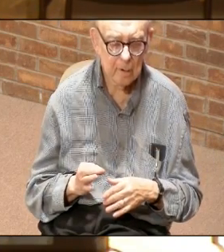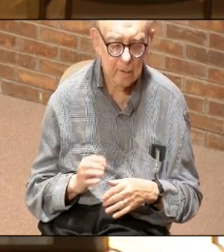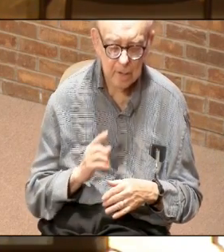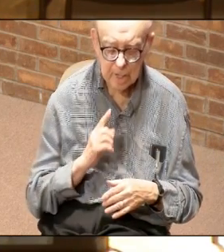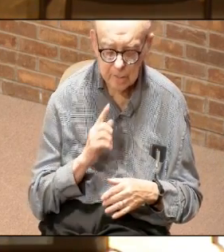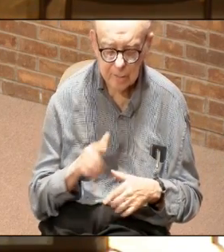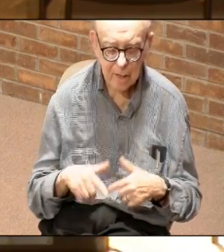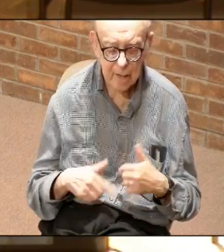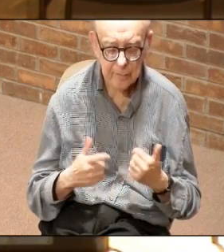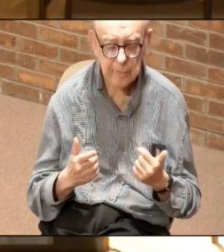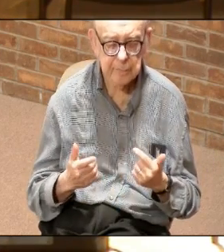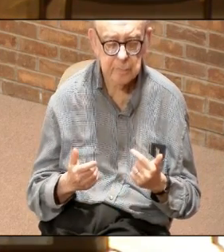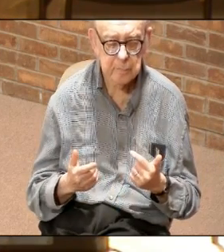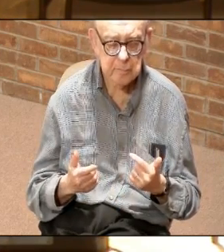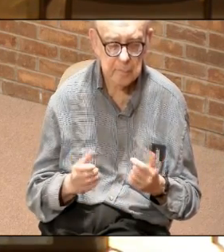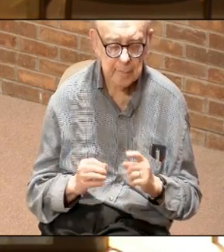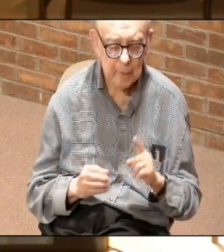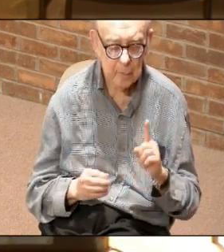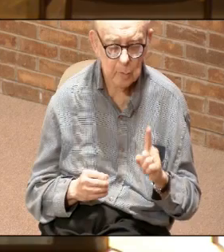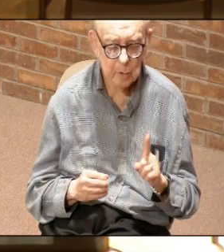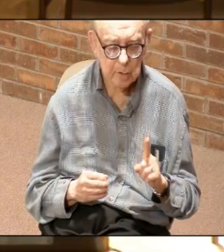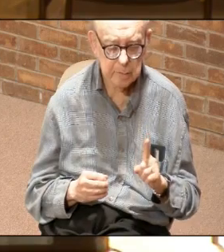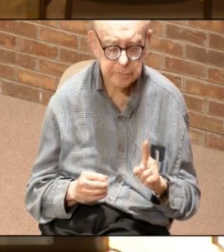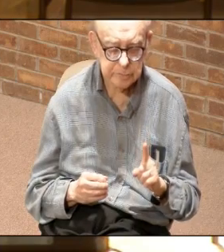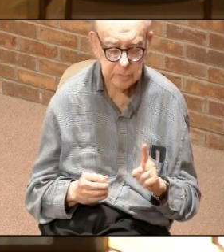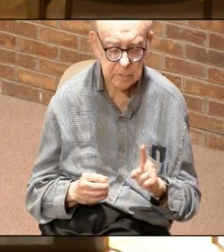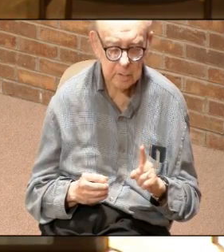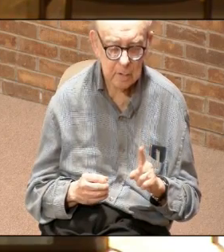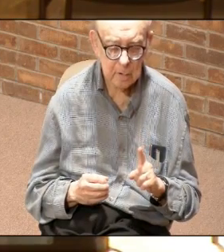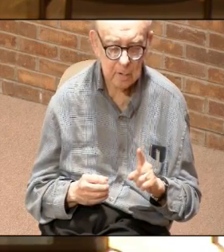is life. Number one.